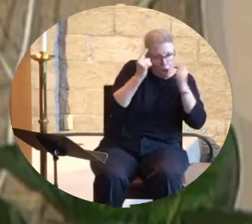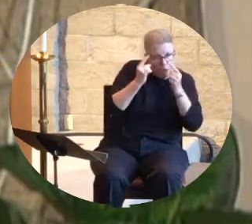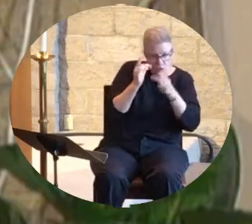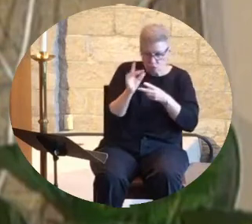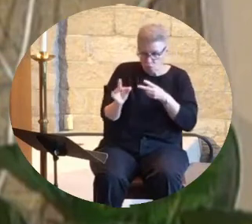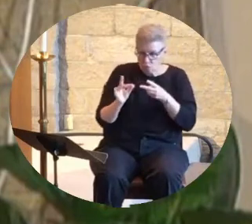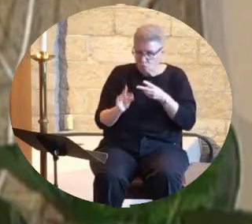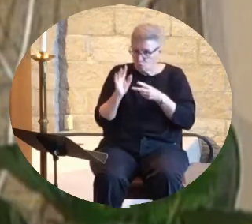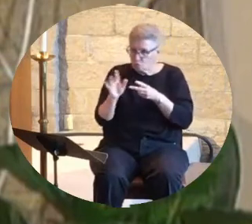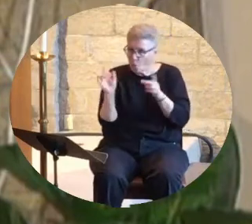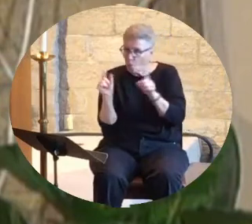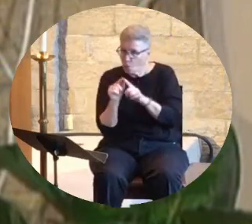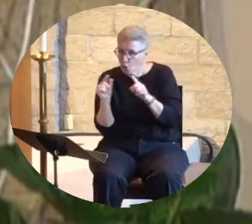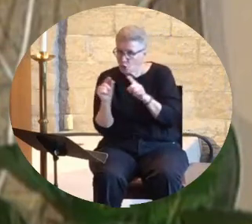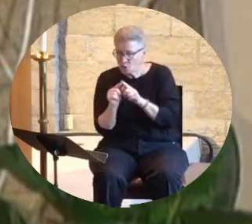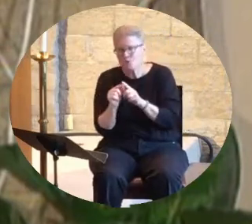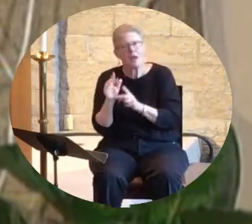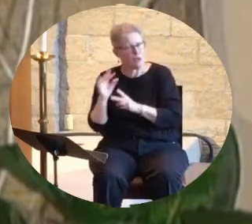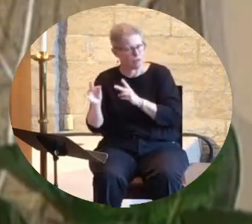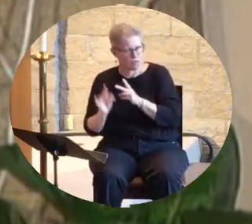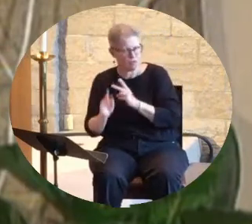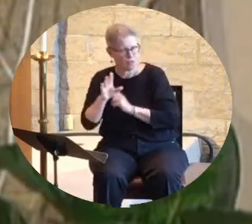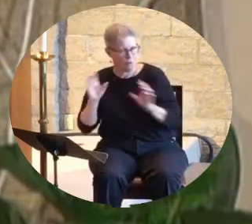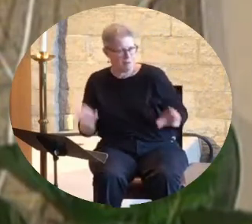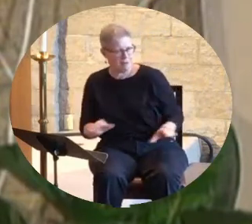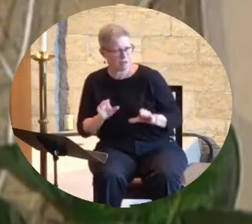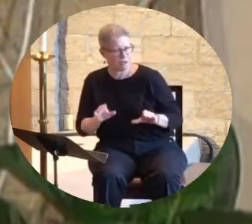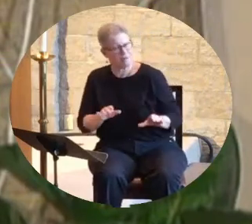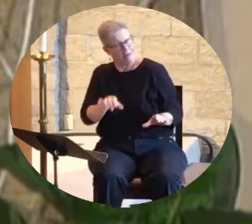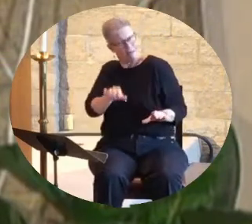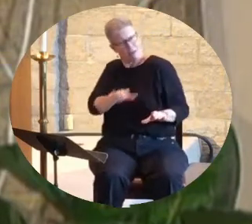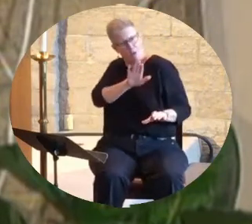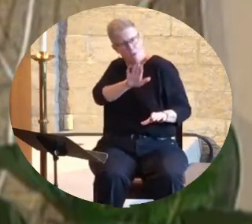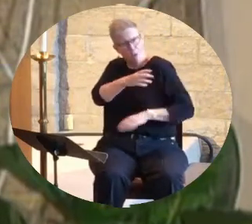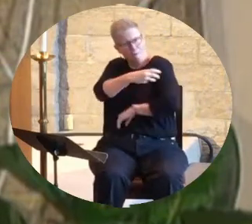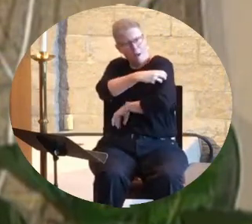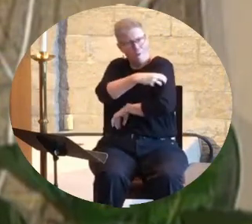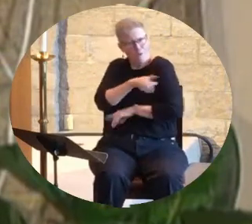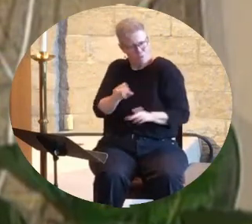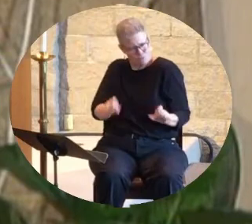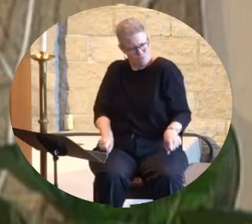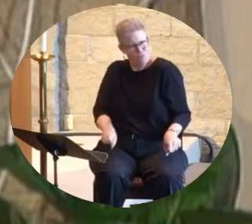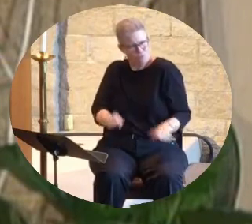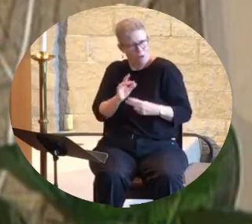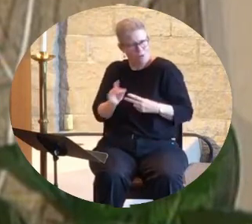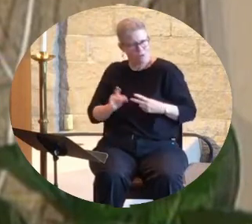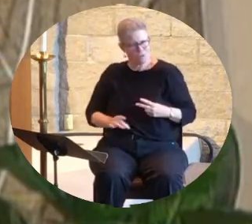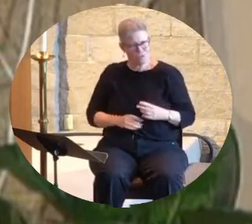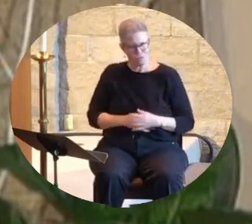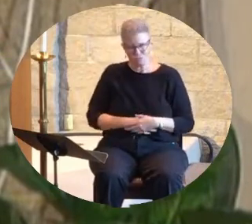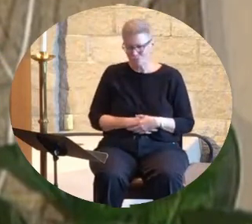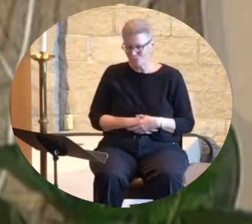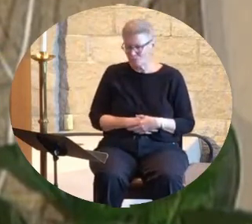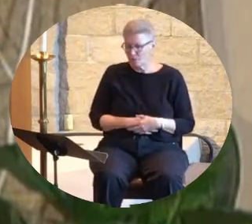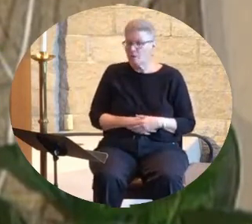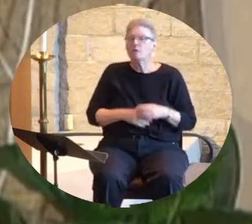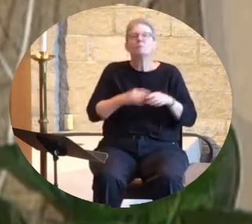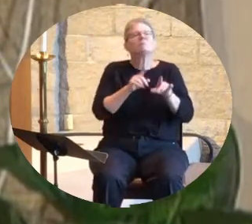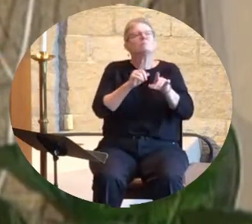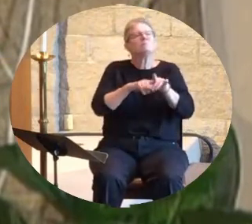to choose your actions. That, my friends, is power. That means also that you have the power, my friends,